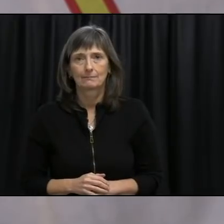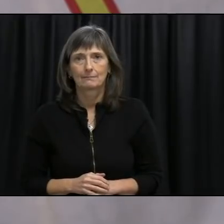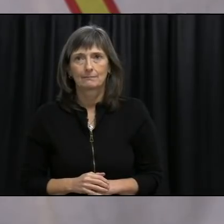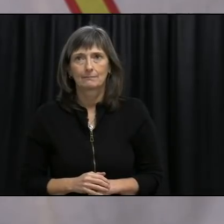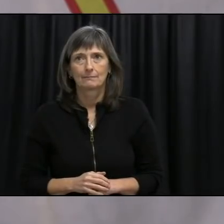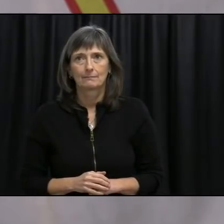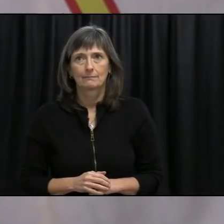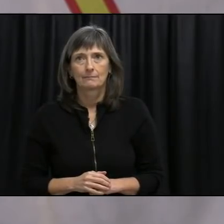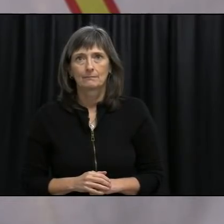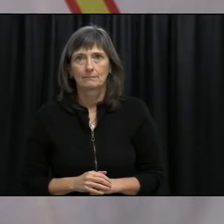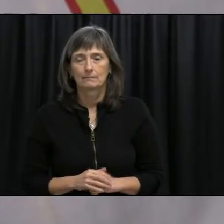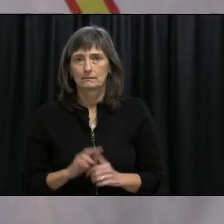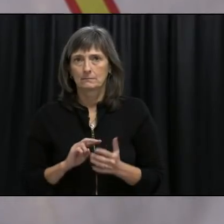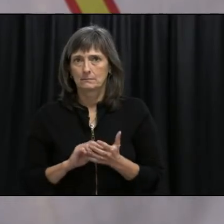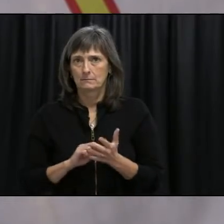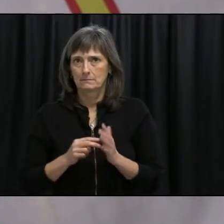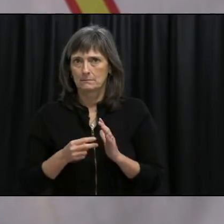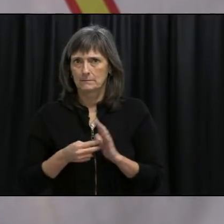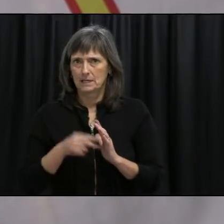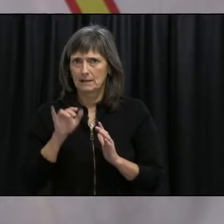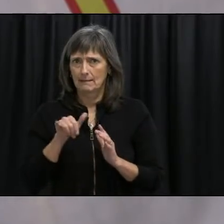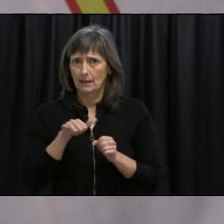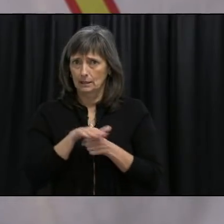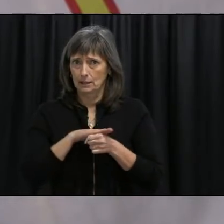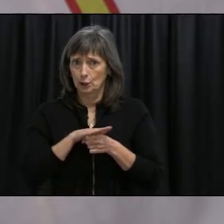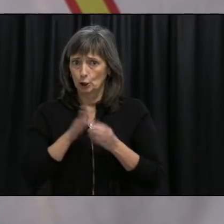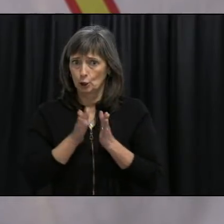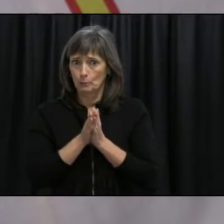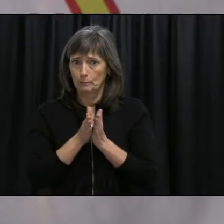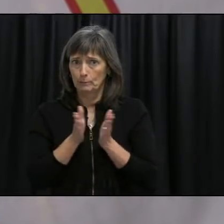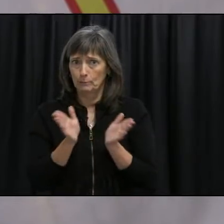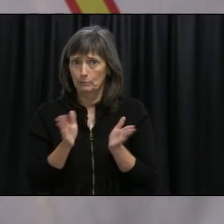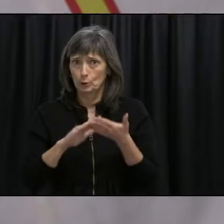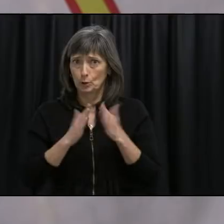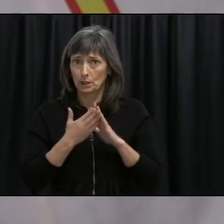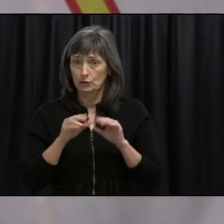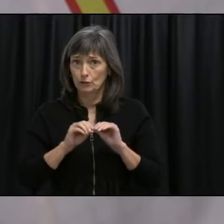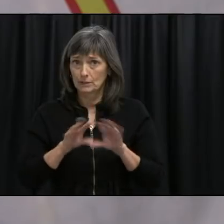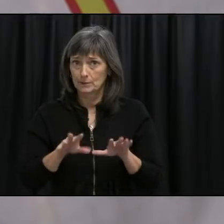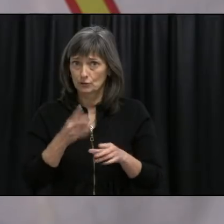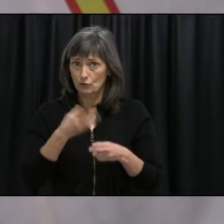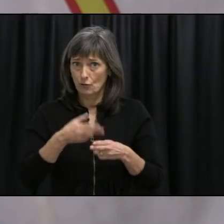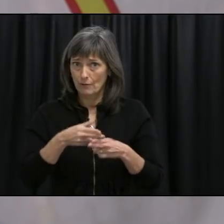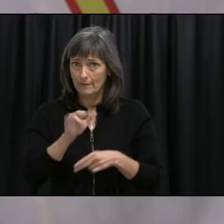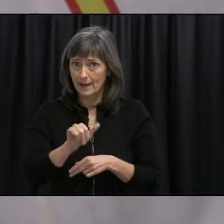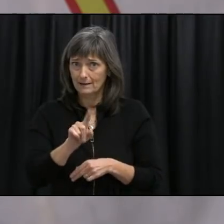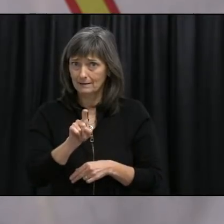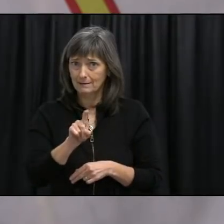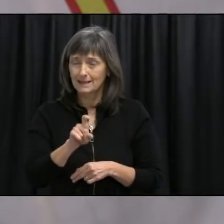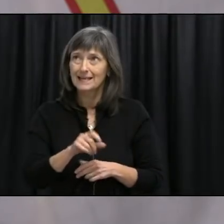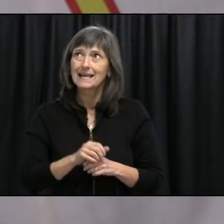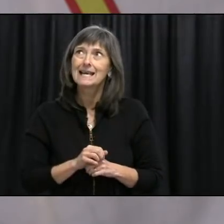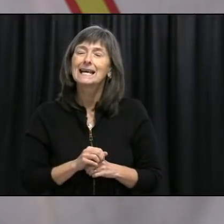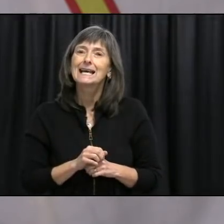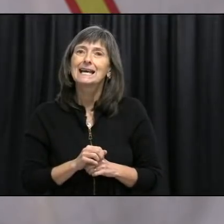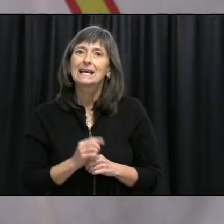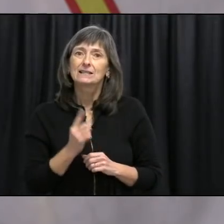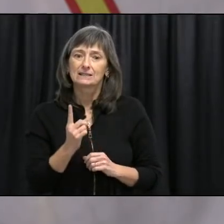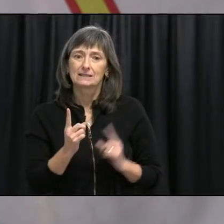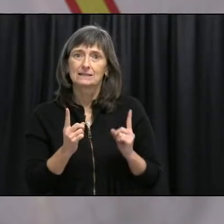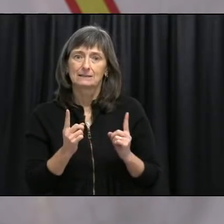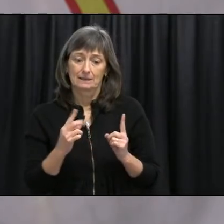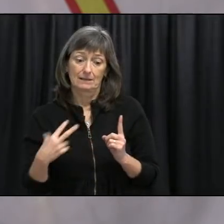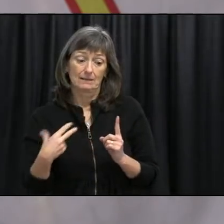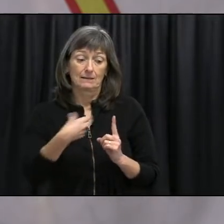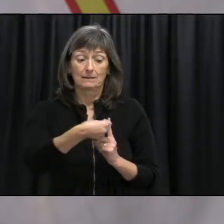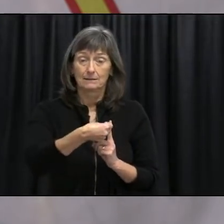So wouldn't that be transmission, local transmission or community transmission? So, it is transmission from one person